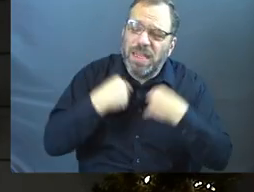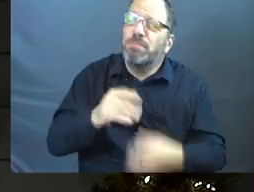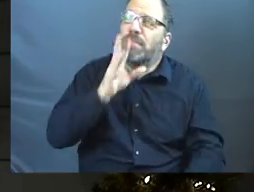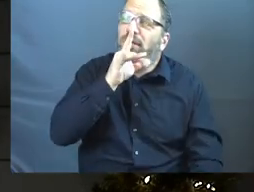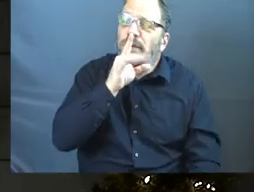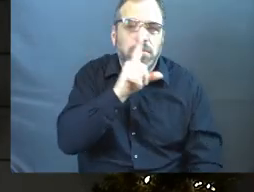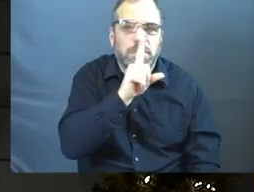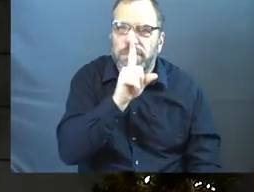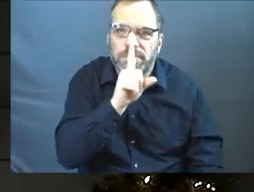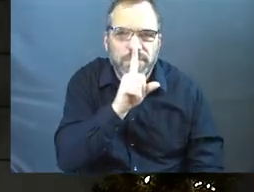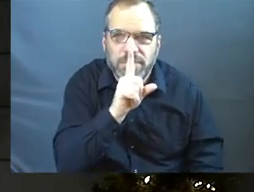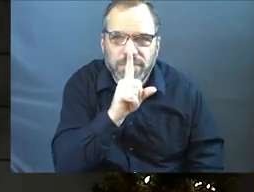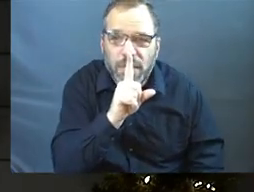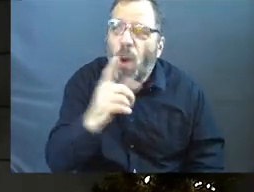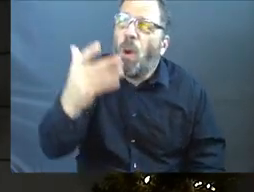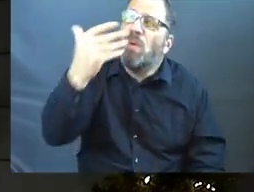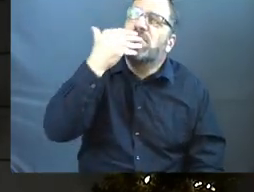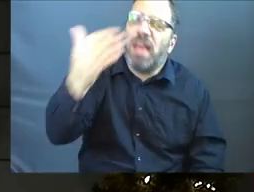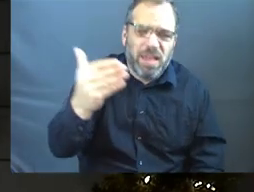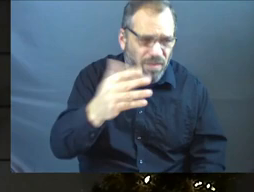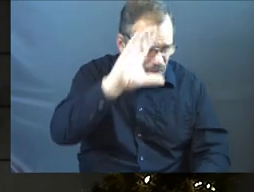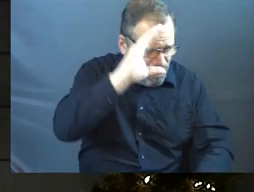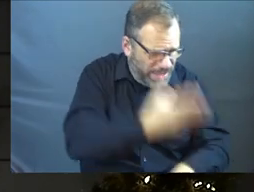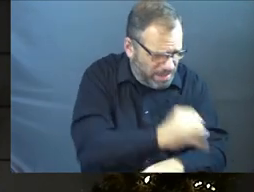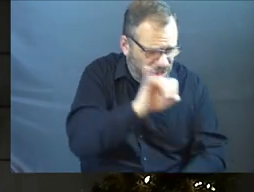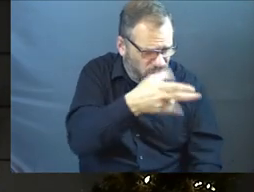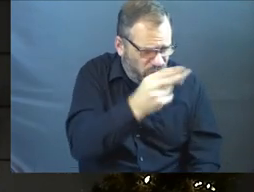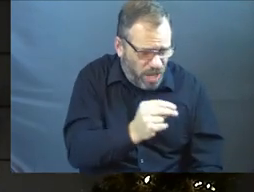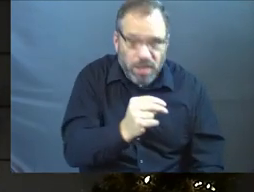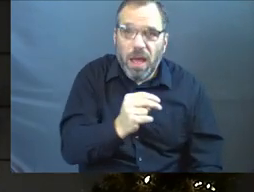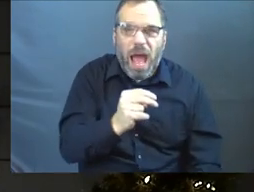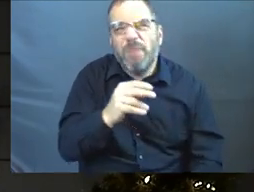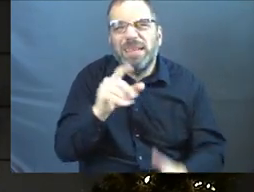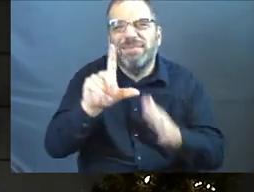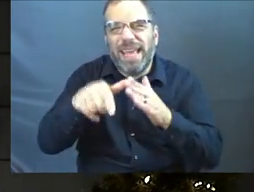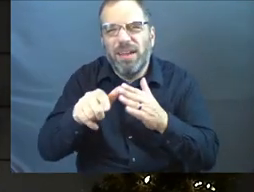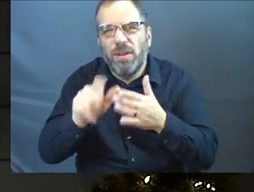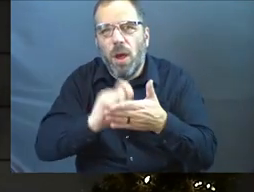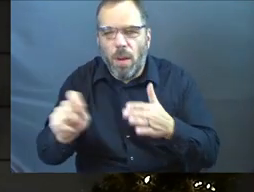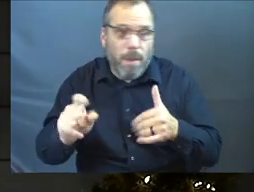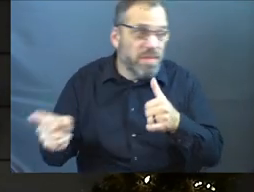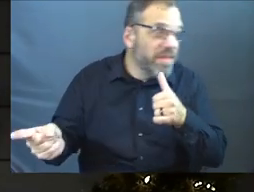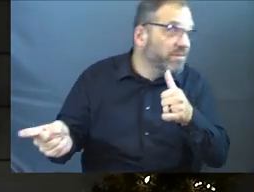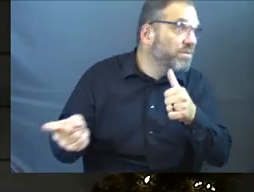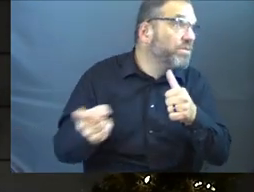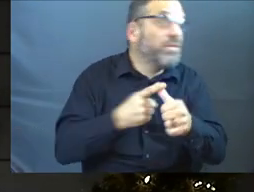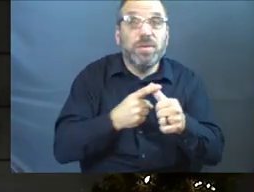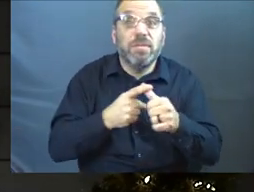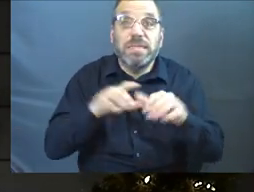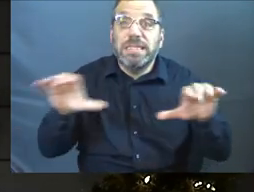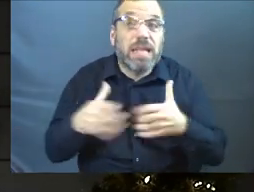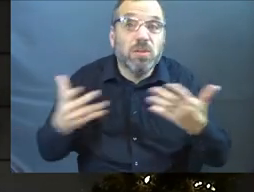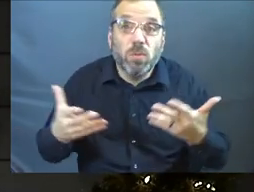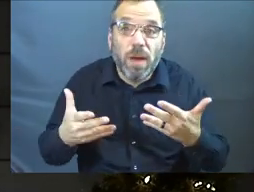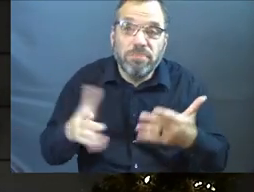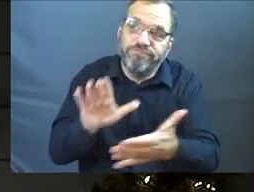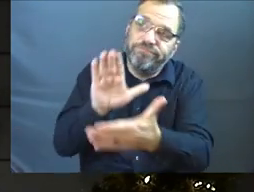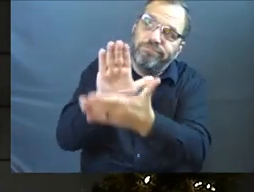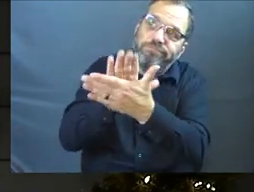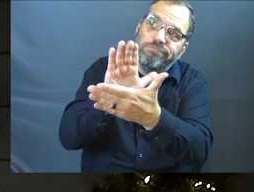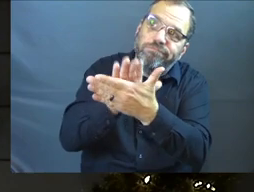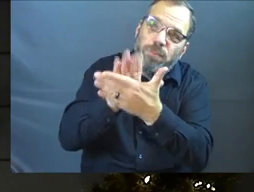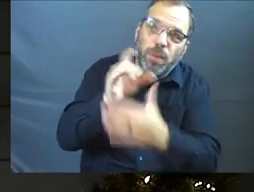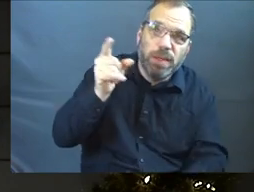me my voice back. God, thank you for my son, John. I mean, that's in there later on. But the first thing he does is he